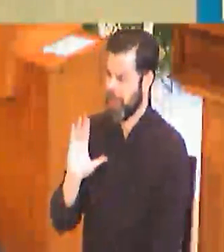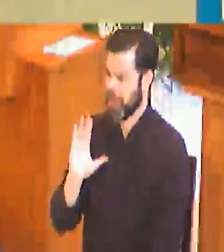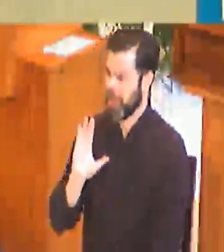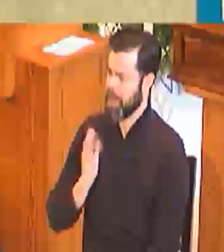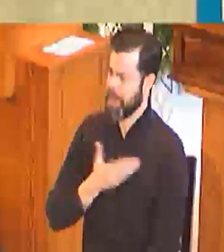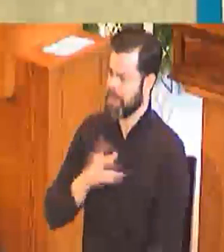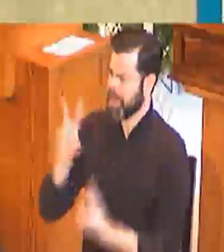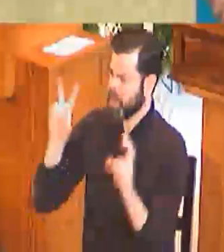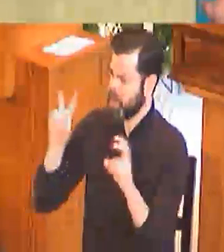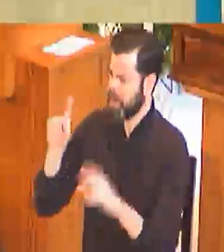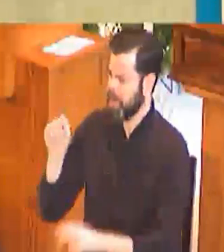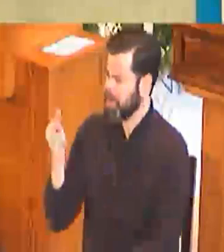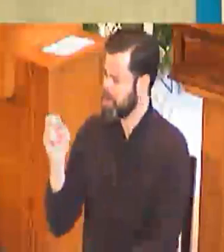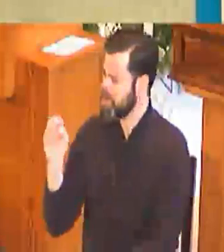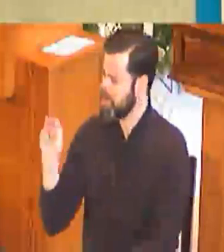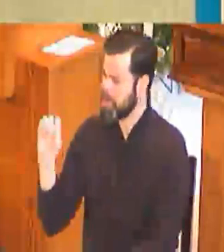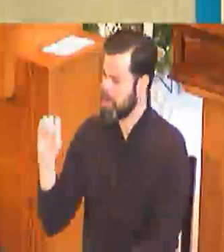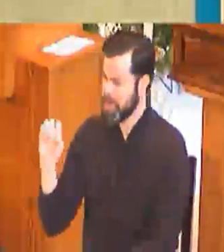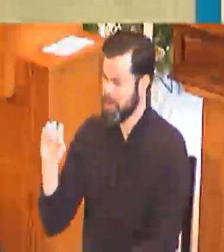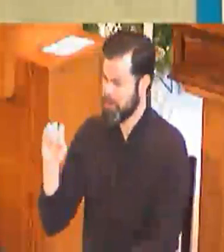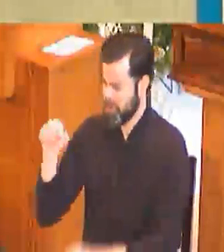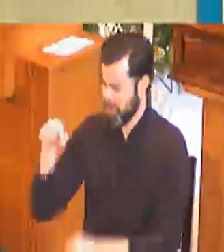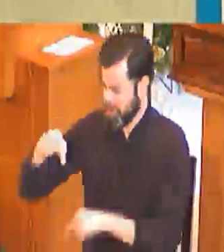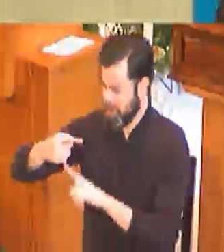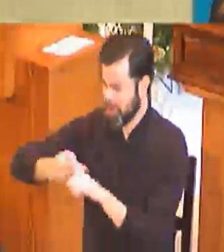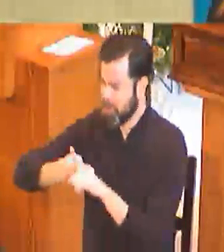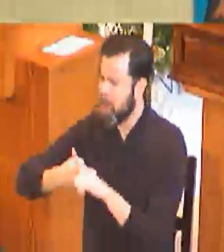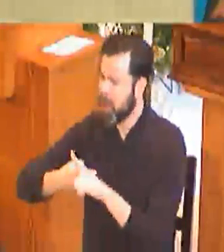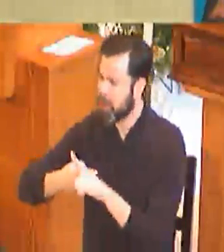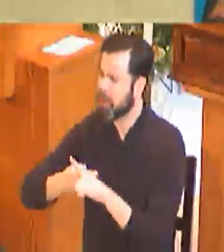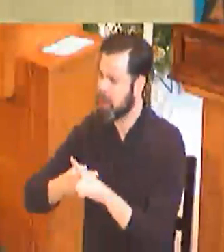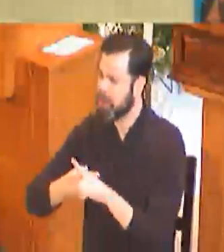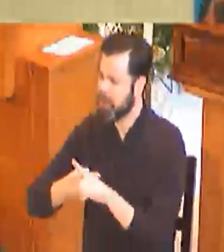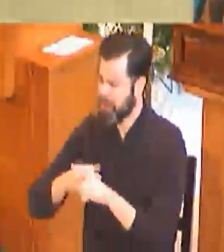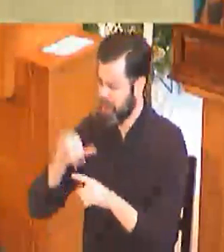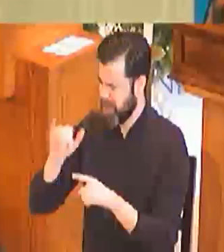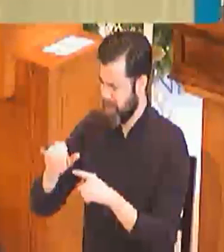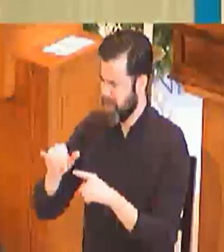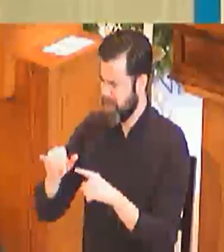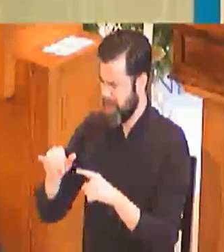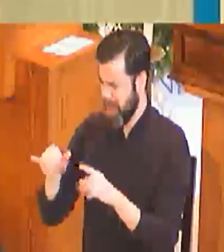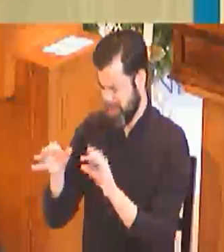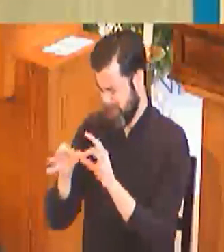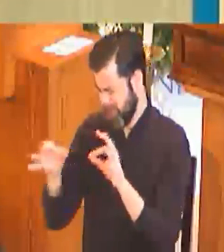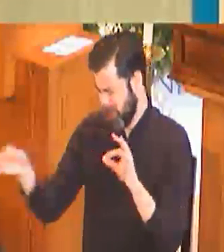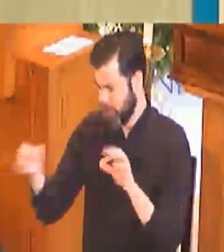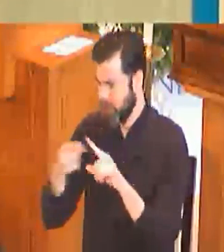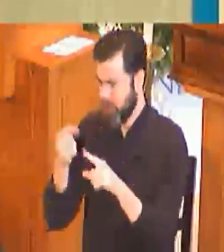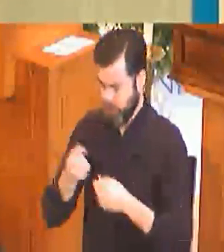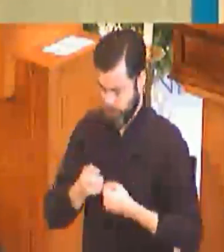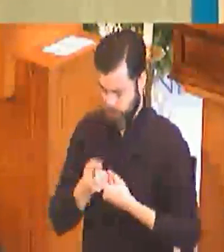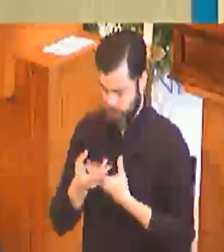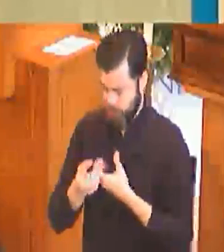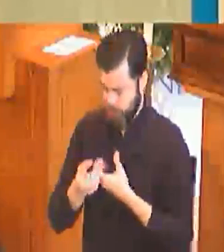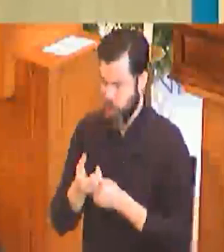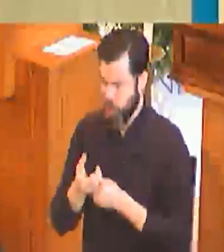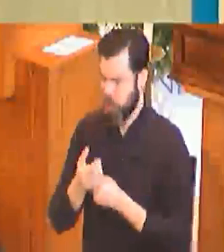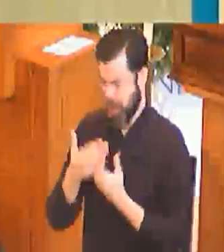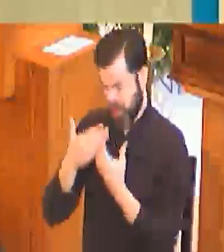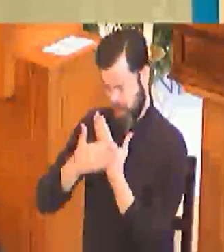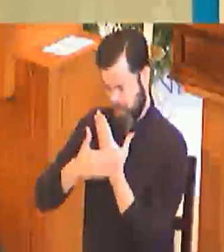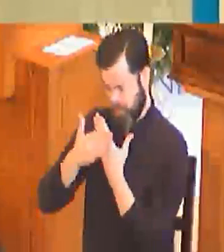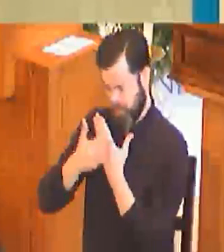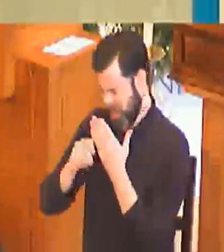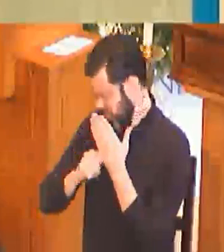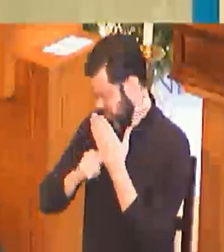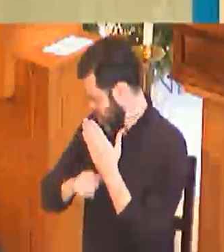been our theme for this entire month. And those lines are from a poem that is on the cover of your bulletin.